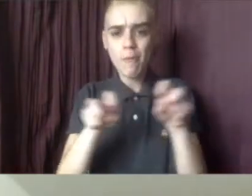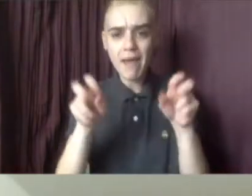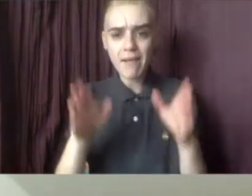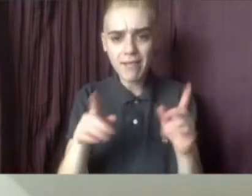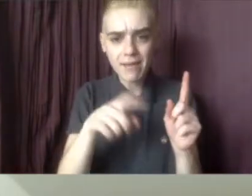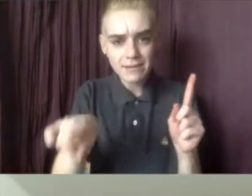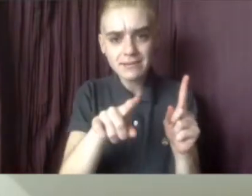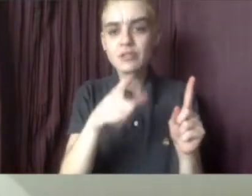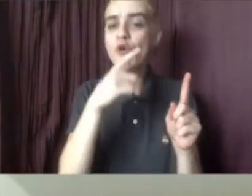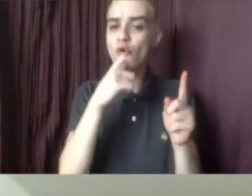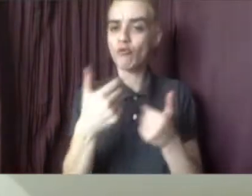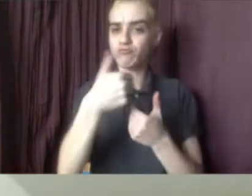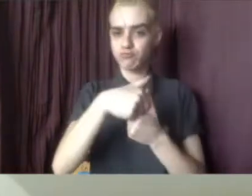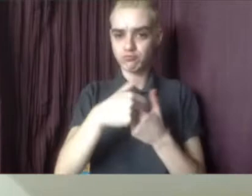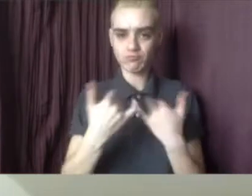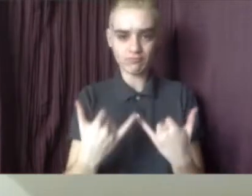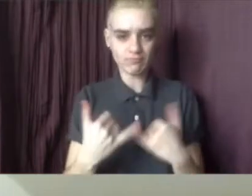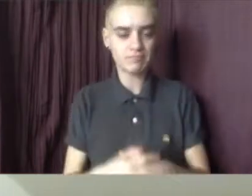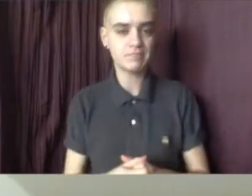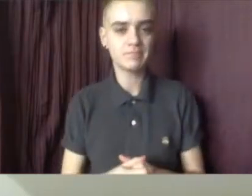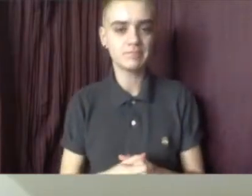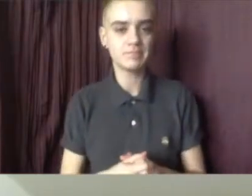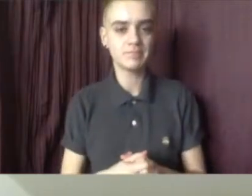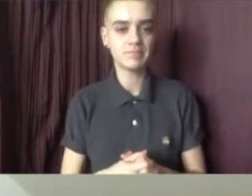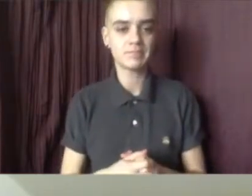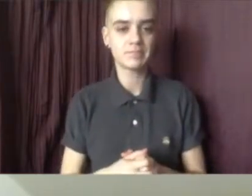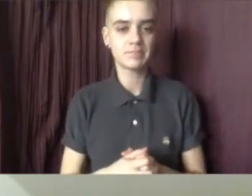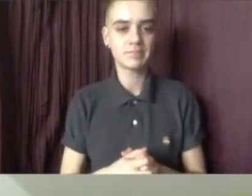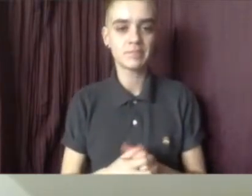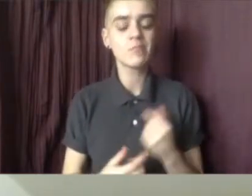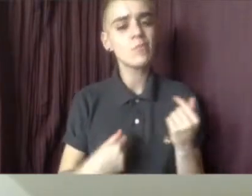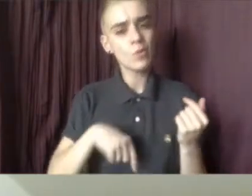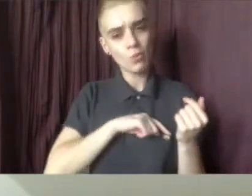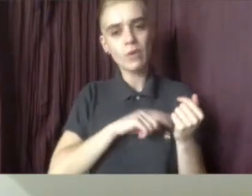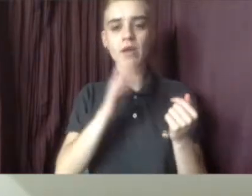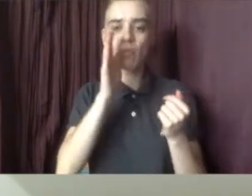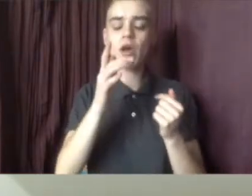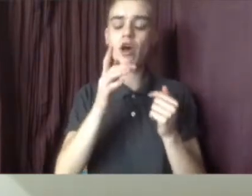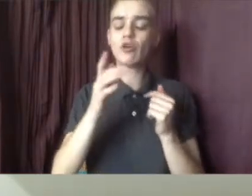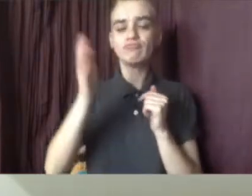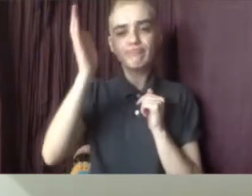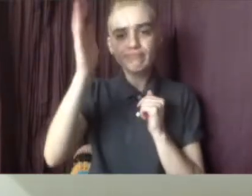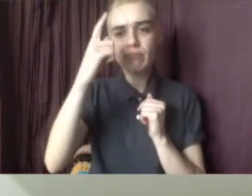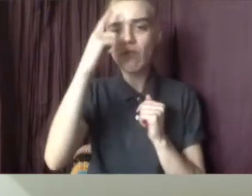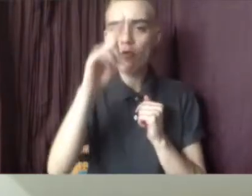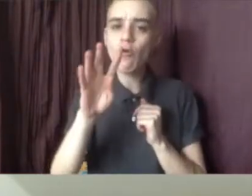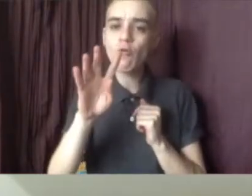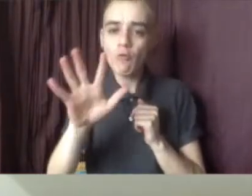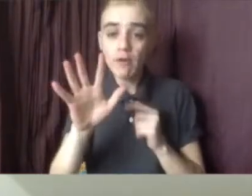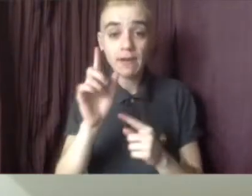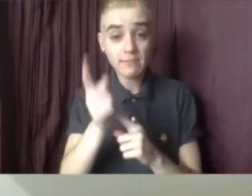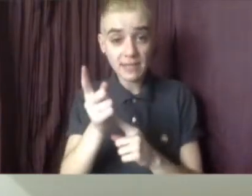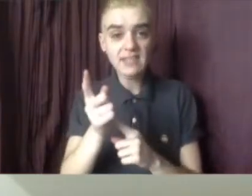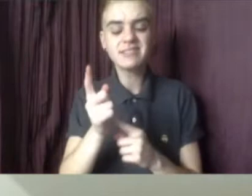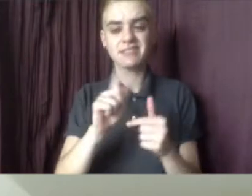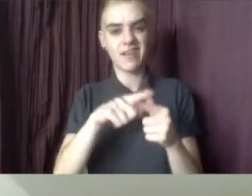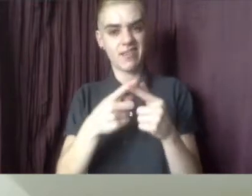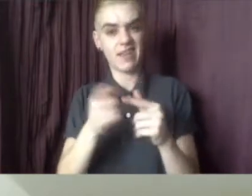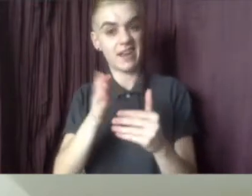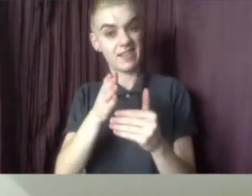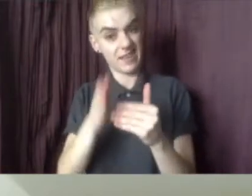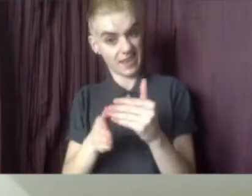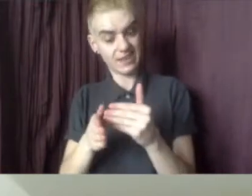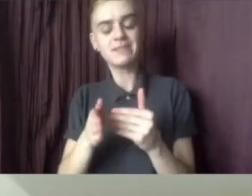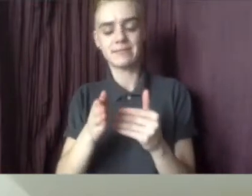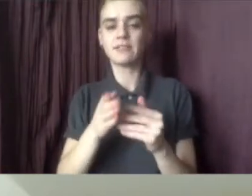or the Q&A feature to submit your questions. We are awaiting an ASL interpreter to join us, and hopefully we'll get that